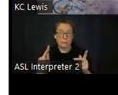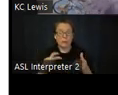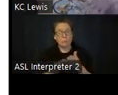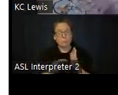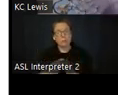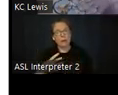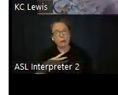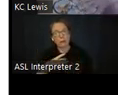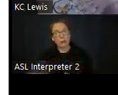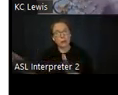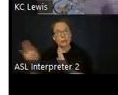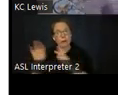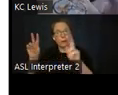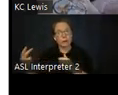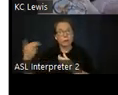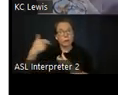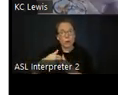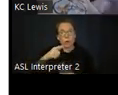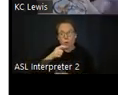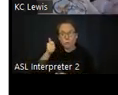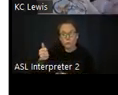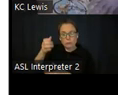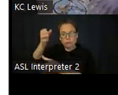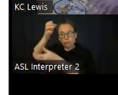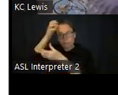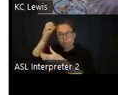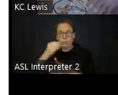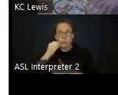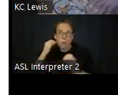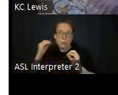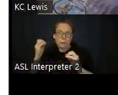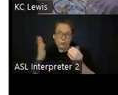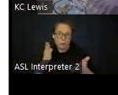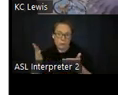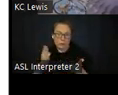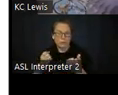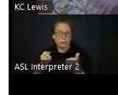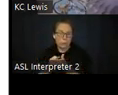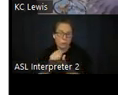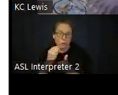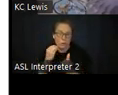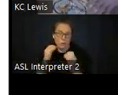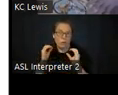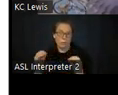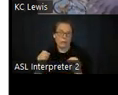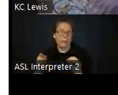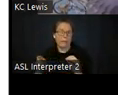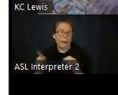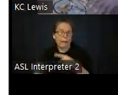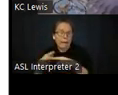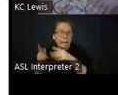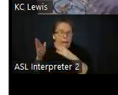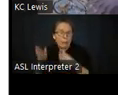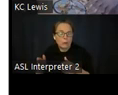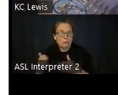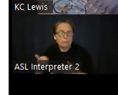expertise in houselessness advocacy and services. I think would be really, really useful to this